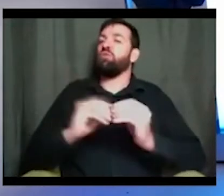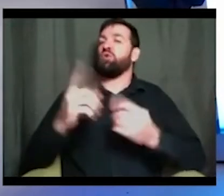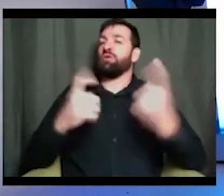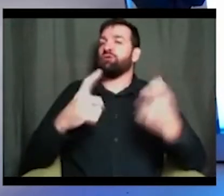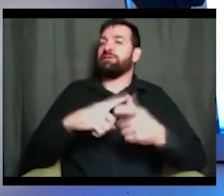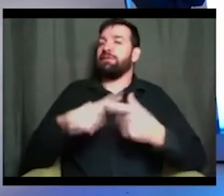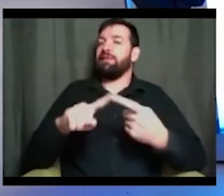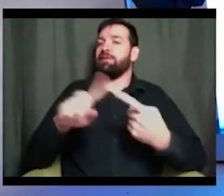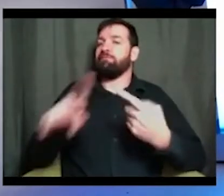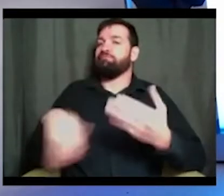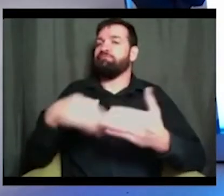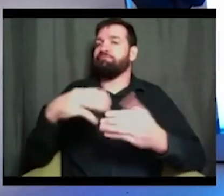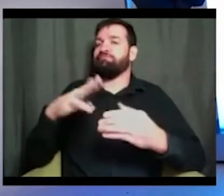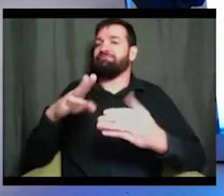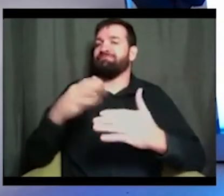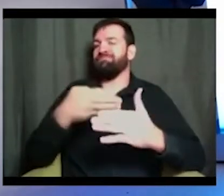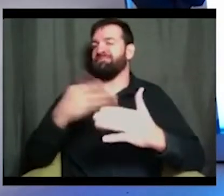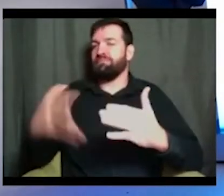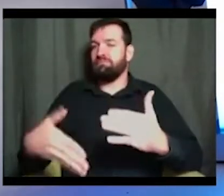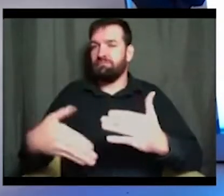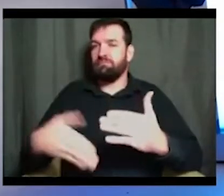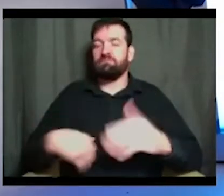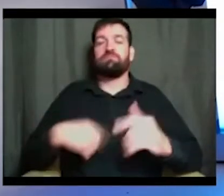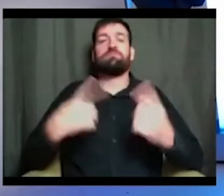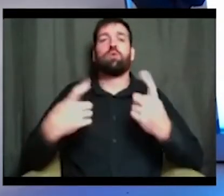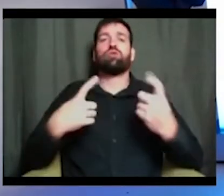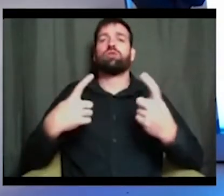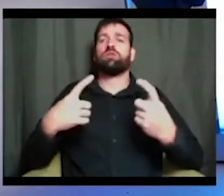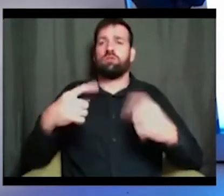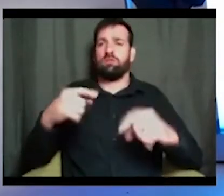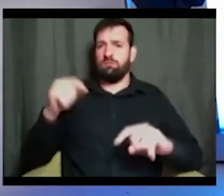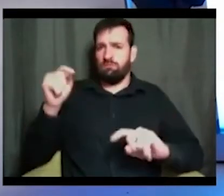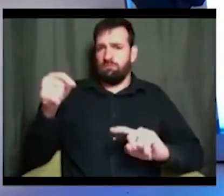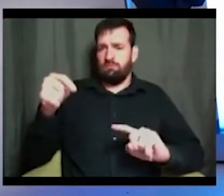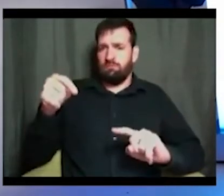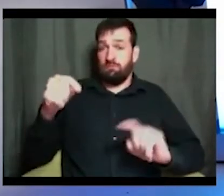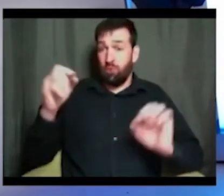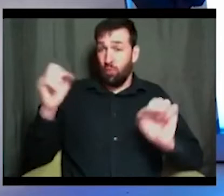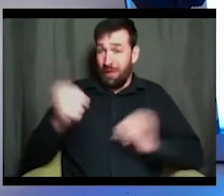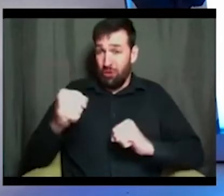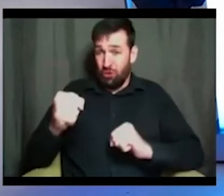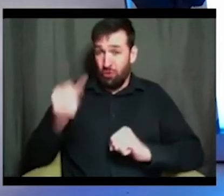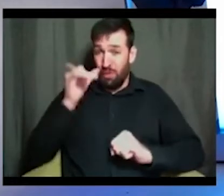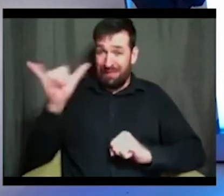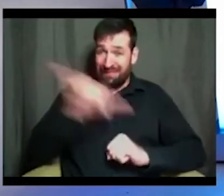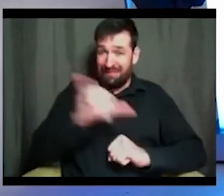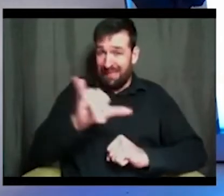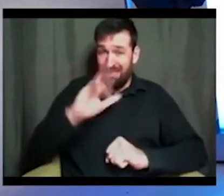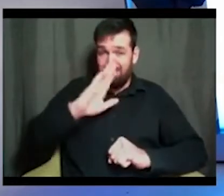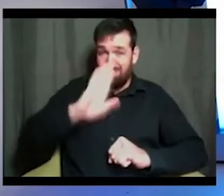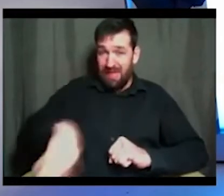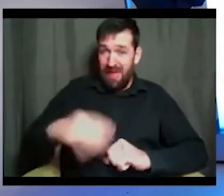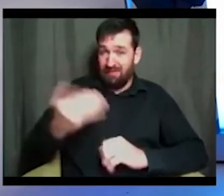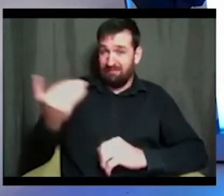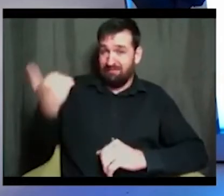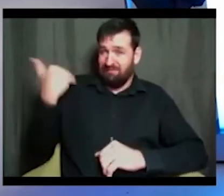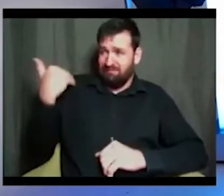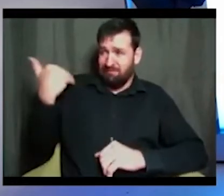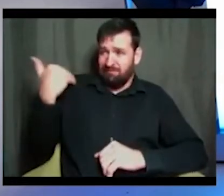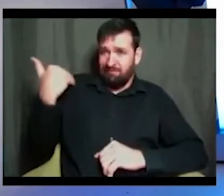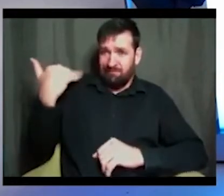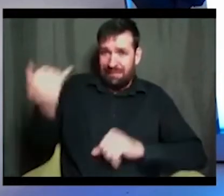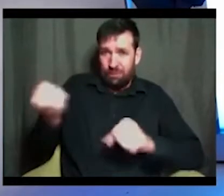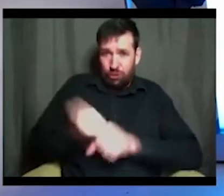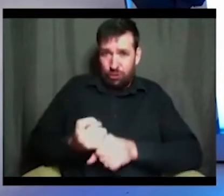up. Just a question about, will this winter be as bad as last? After all, back then, there were no vaccinations. Is it fair to say